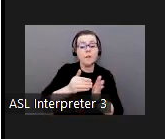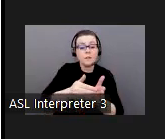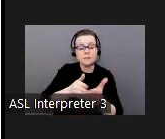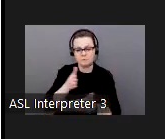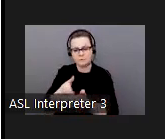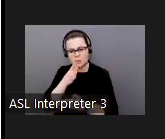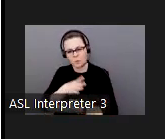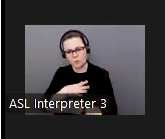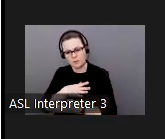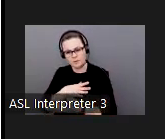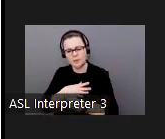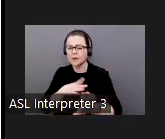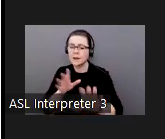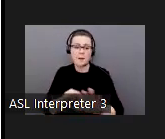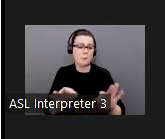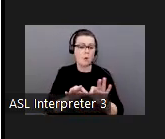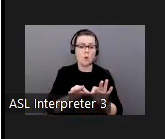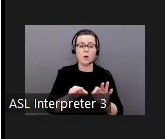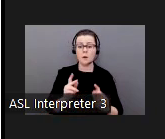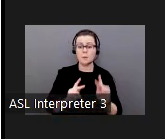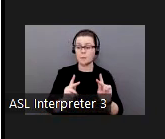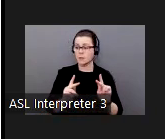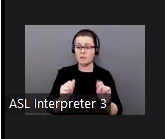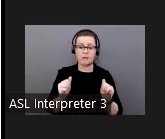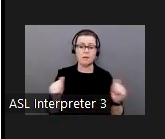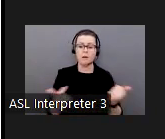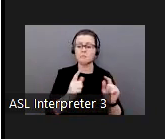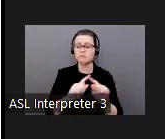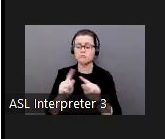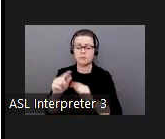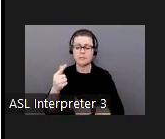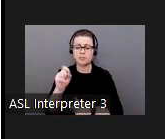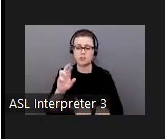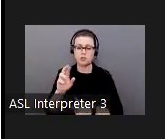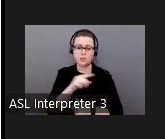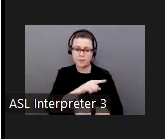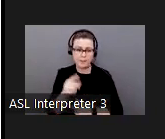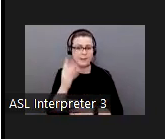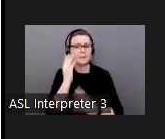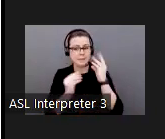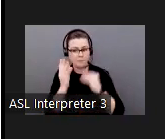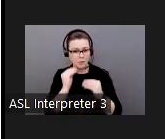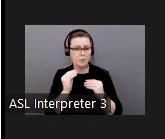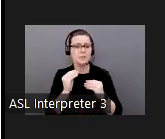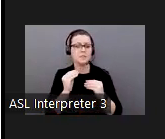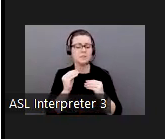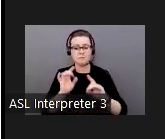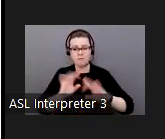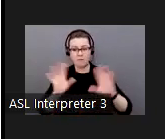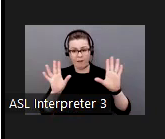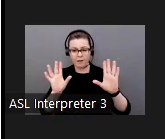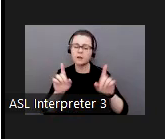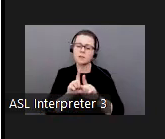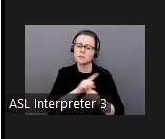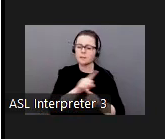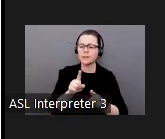to acknowledge that people of all genders experience and commit violence, and the way that we address these issues